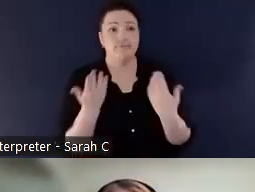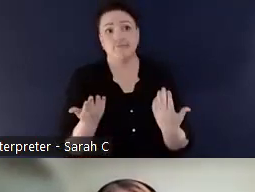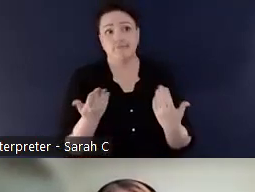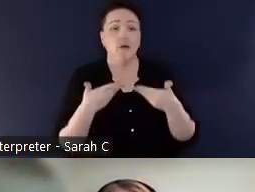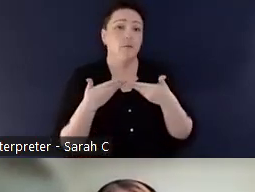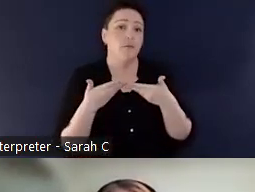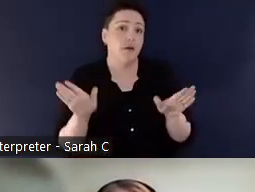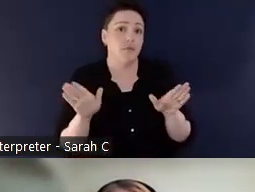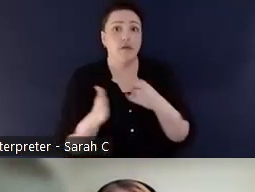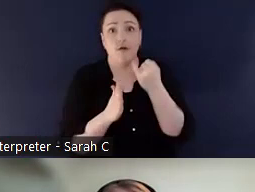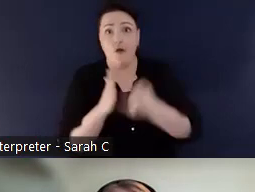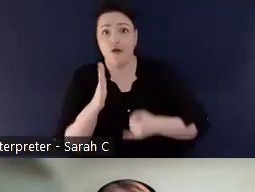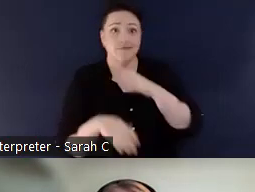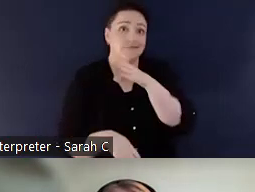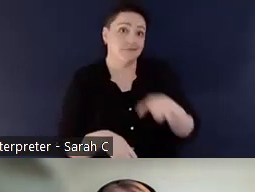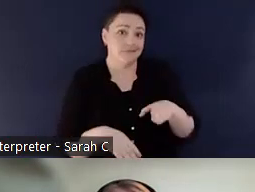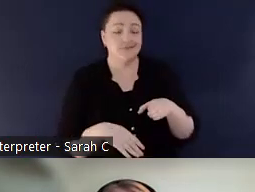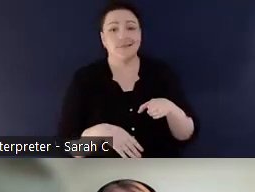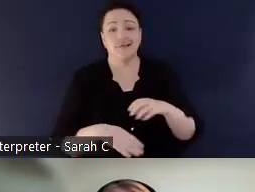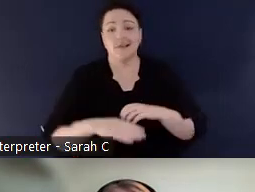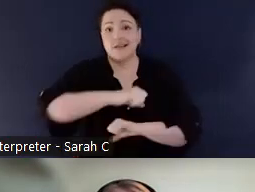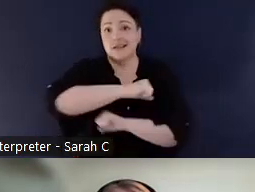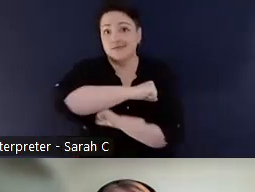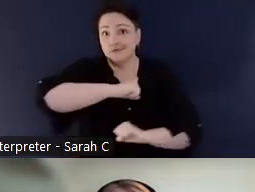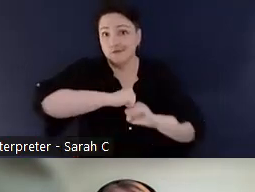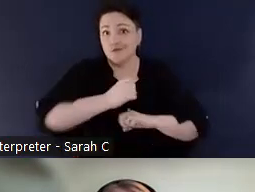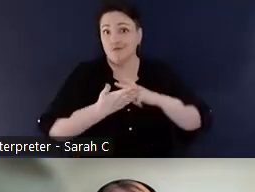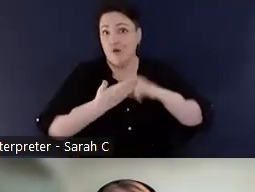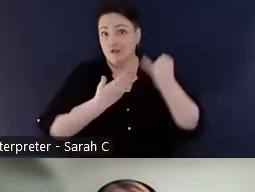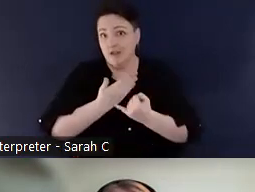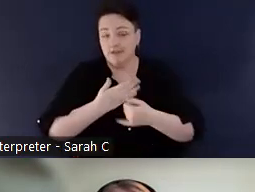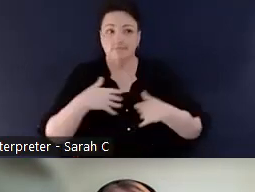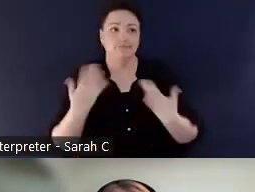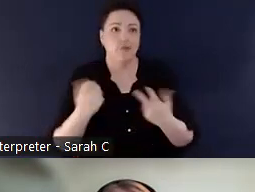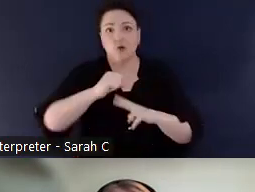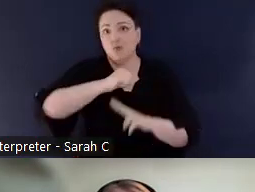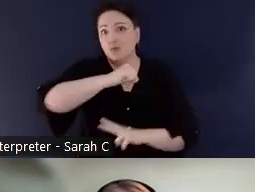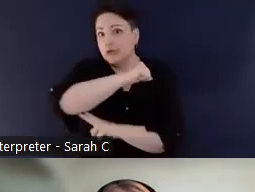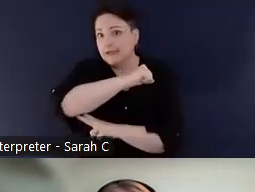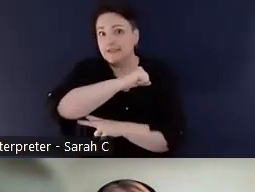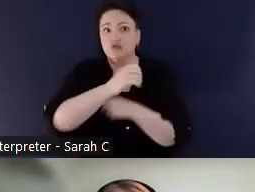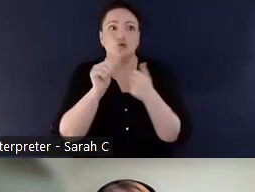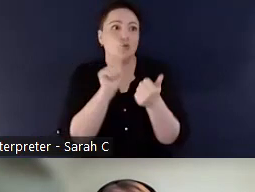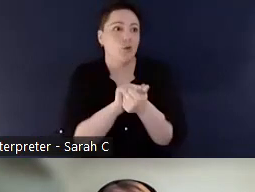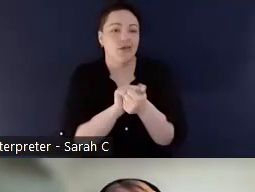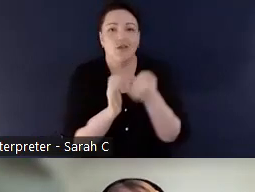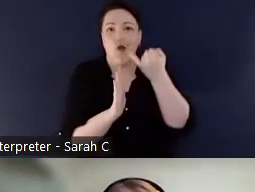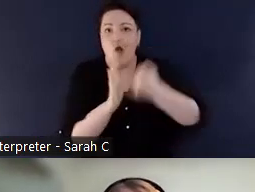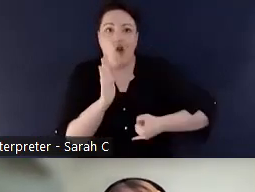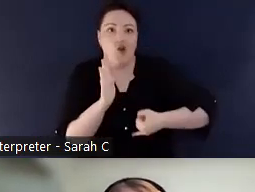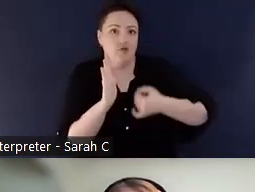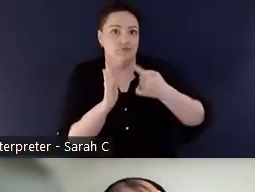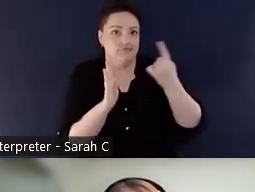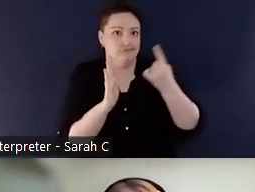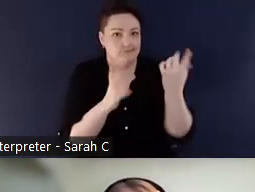/ infrastructure project. It could be a bridge with some art element. Is that money will